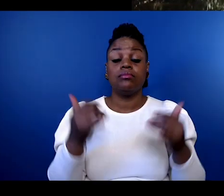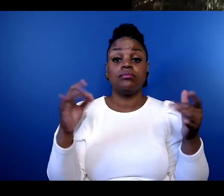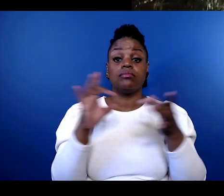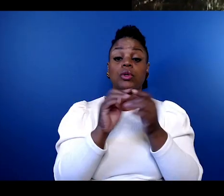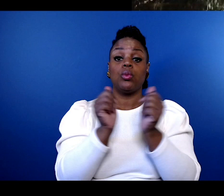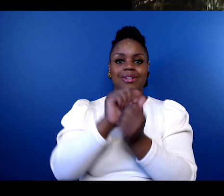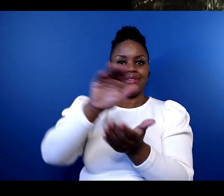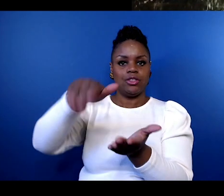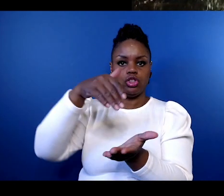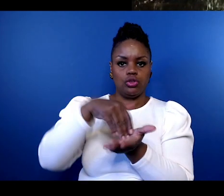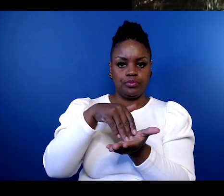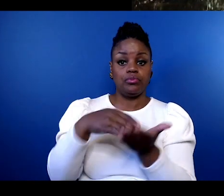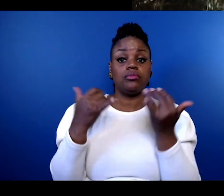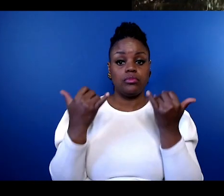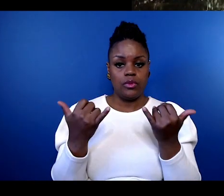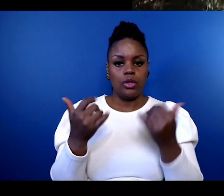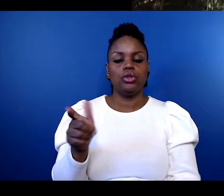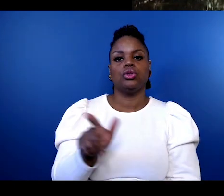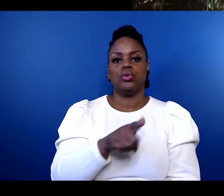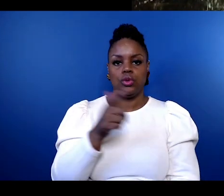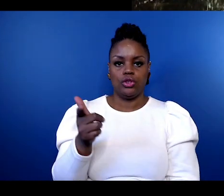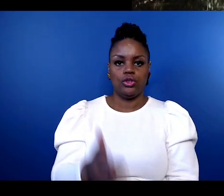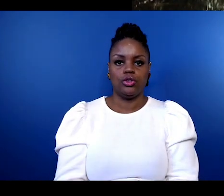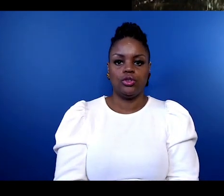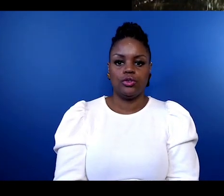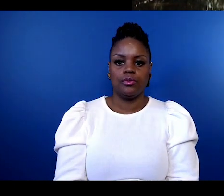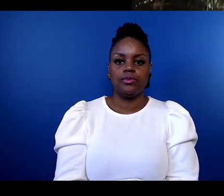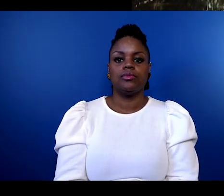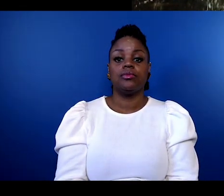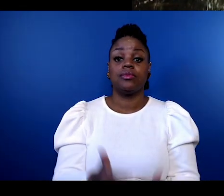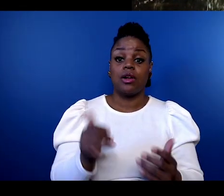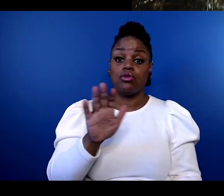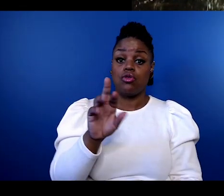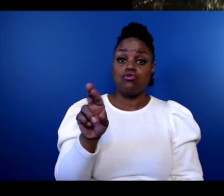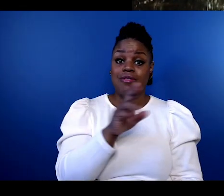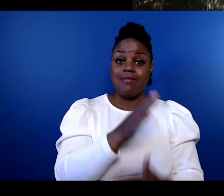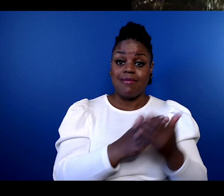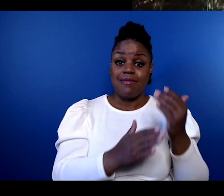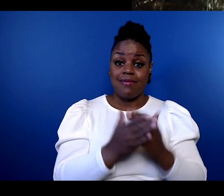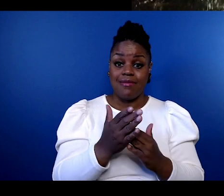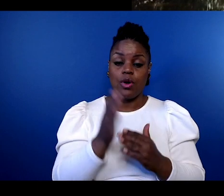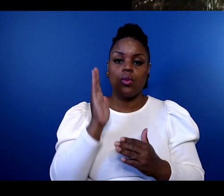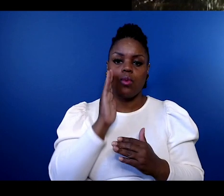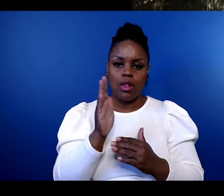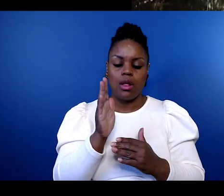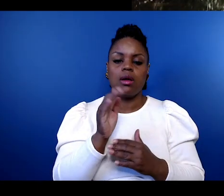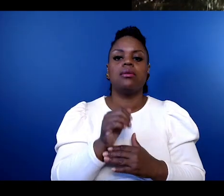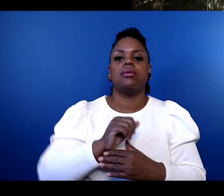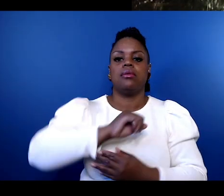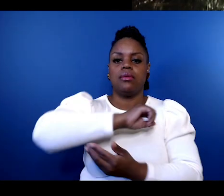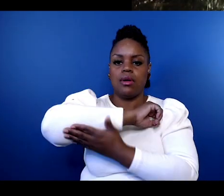Release to center, switch sides. Pulling the right arm back behind you. Pressing on